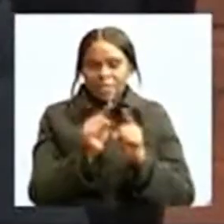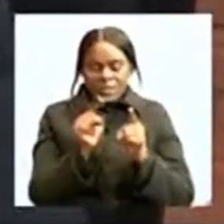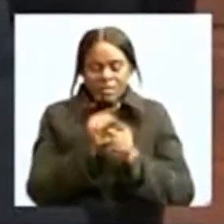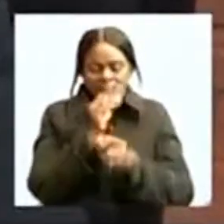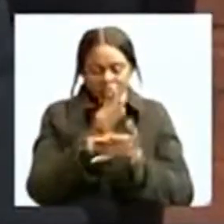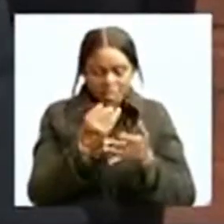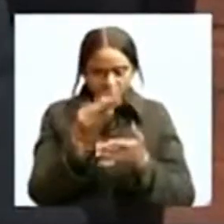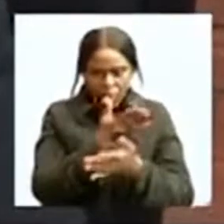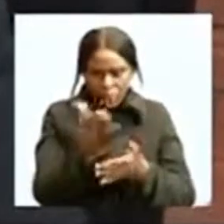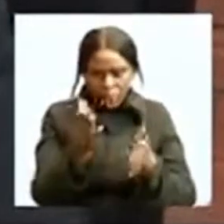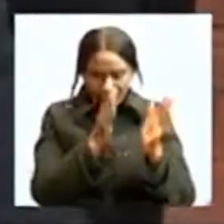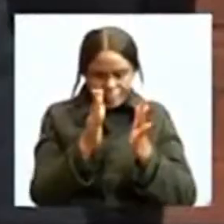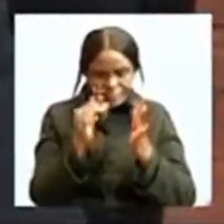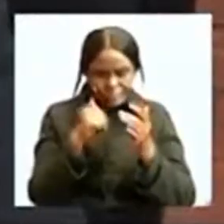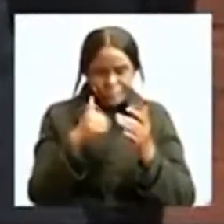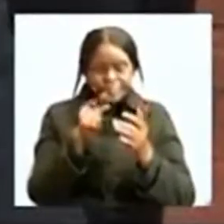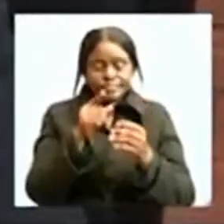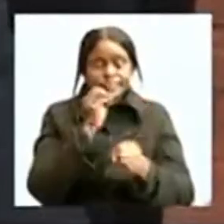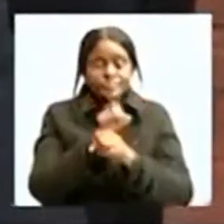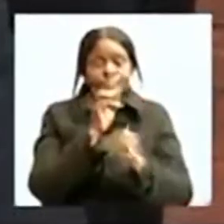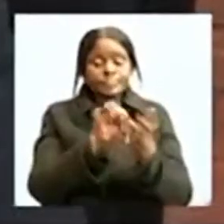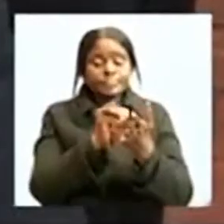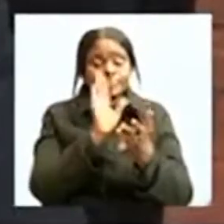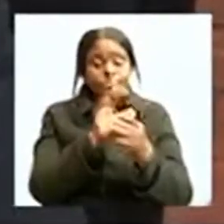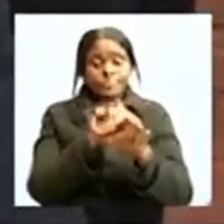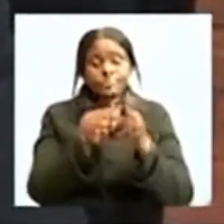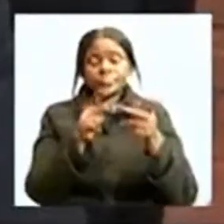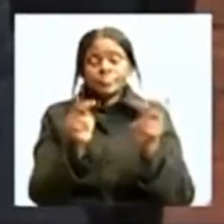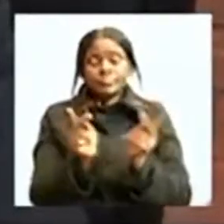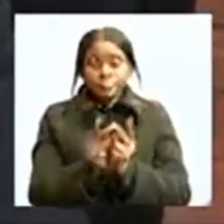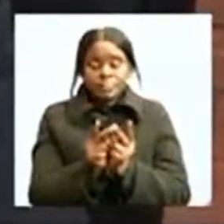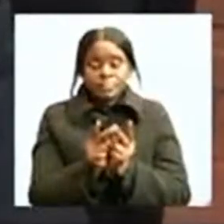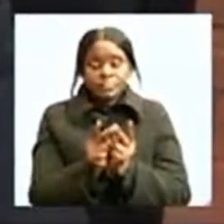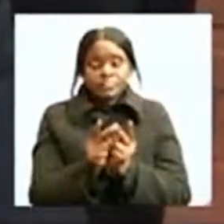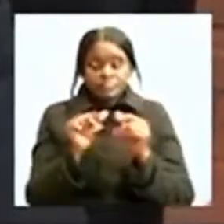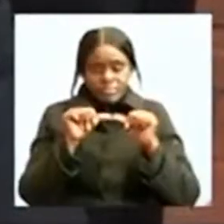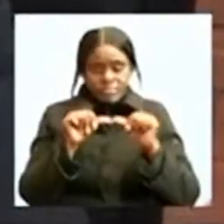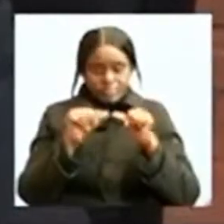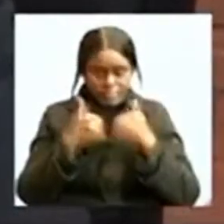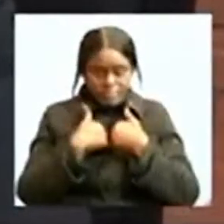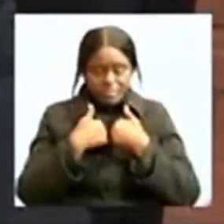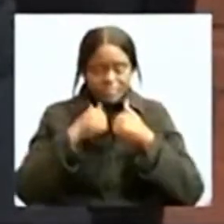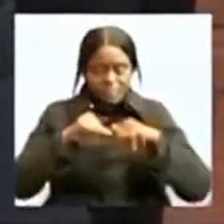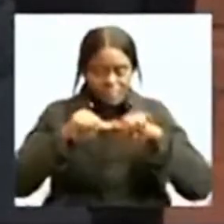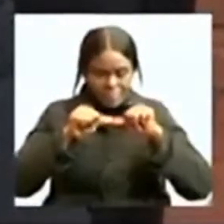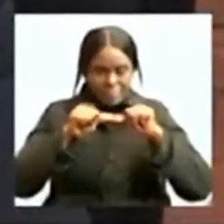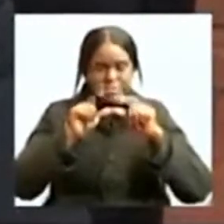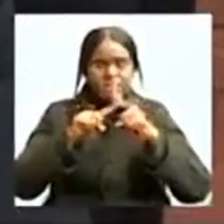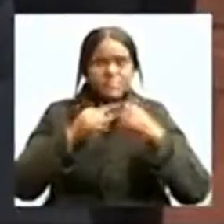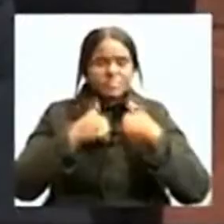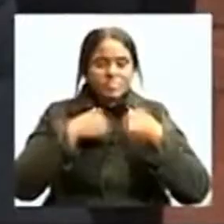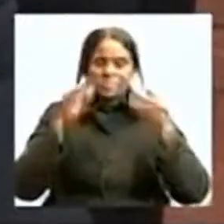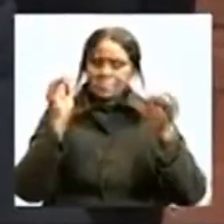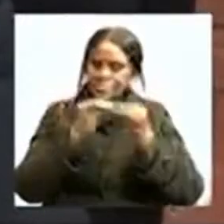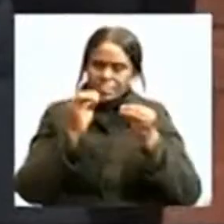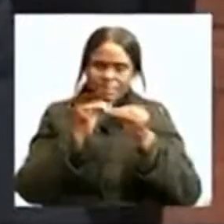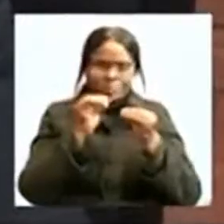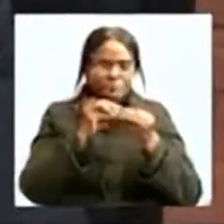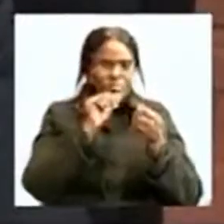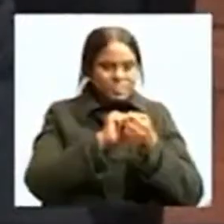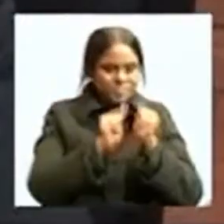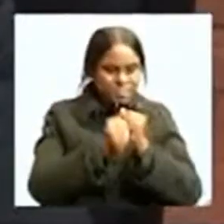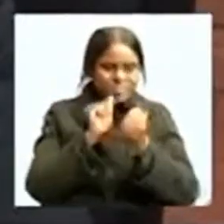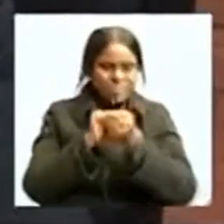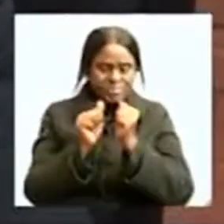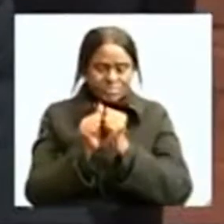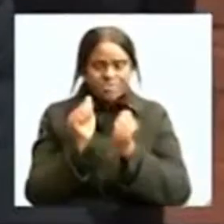of the measures were already in place. But we still seem to have a lot of issues in terms